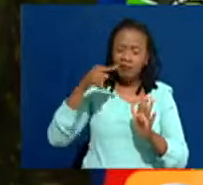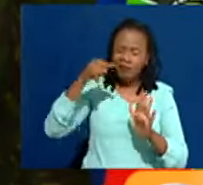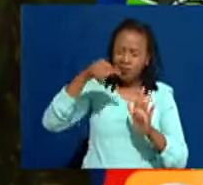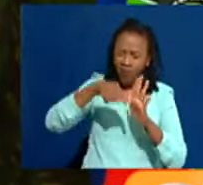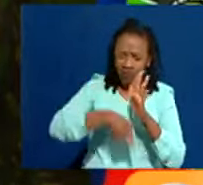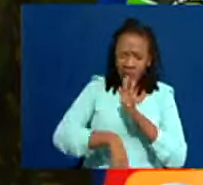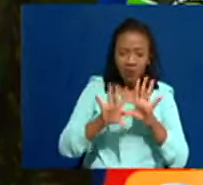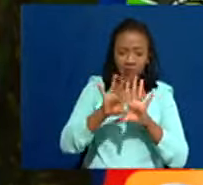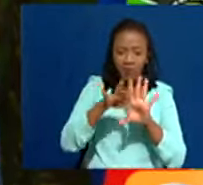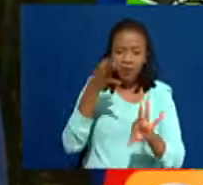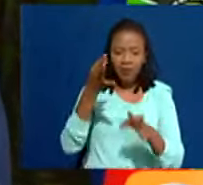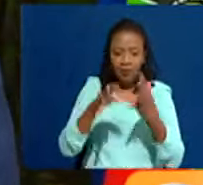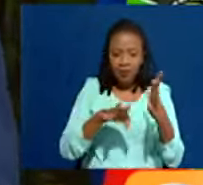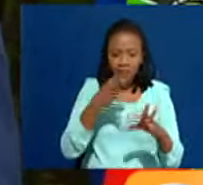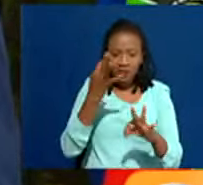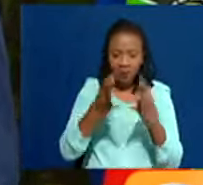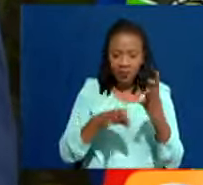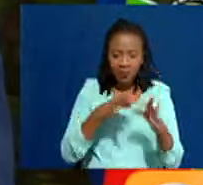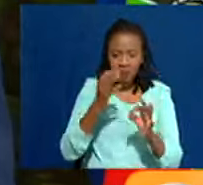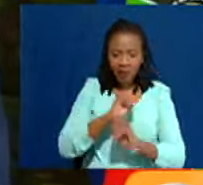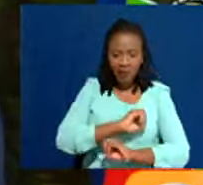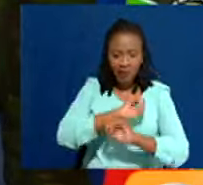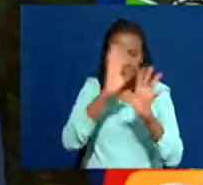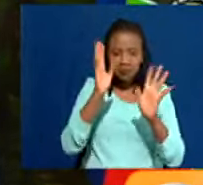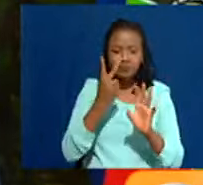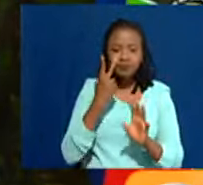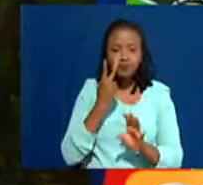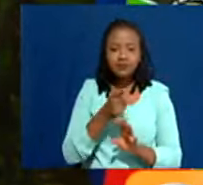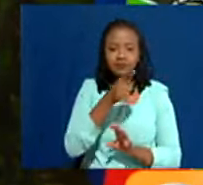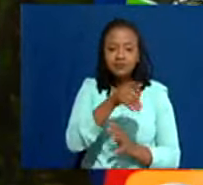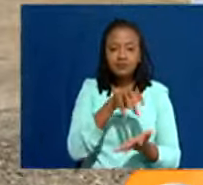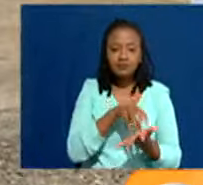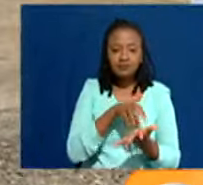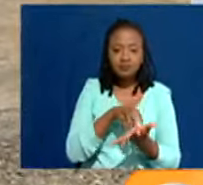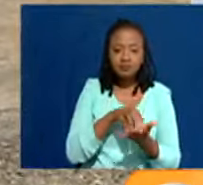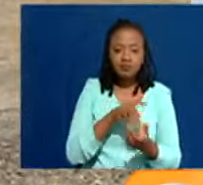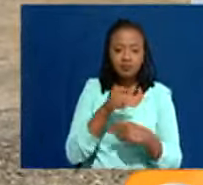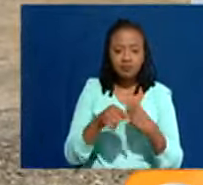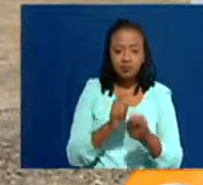analysis of the evolving security situation.